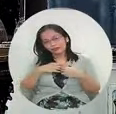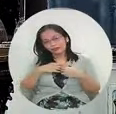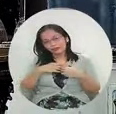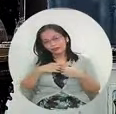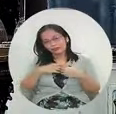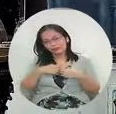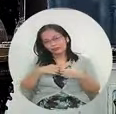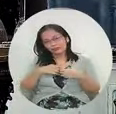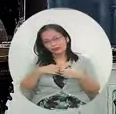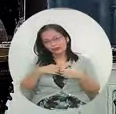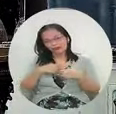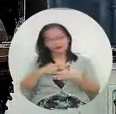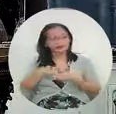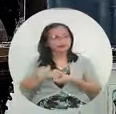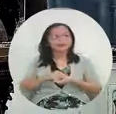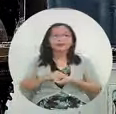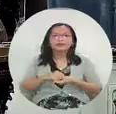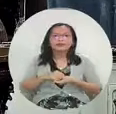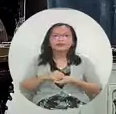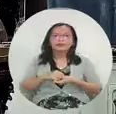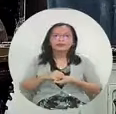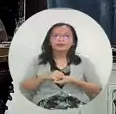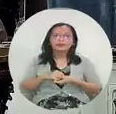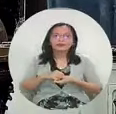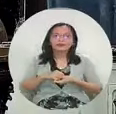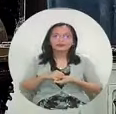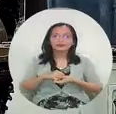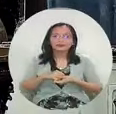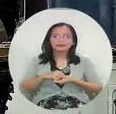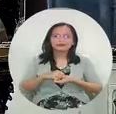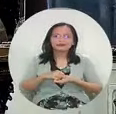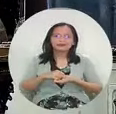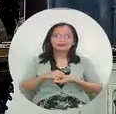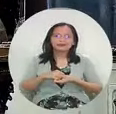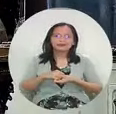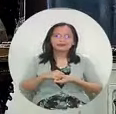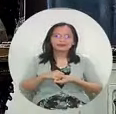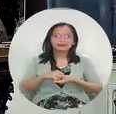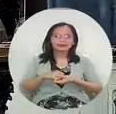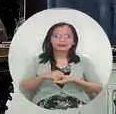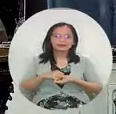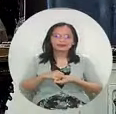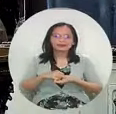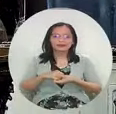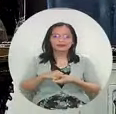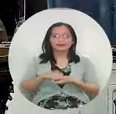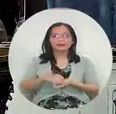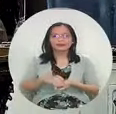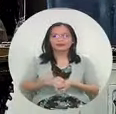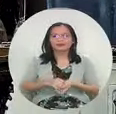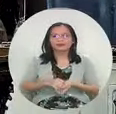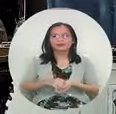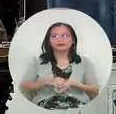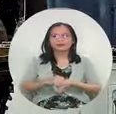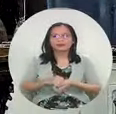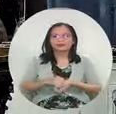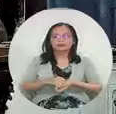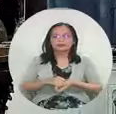The backward look. He looked at yesterday, his convictions,